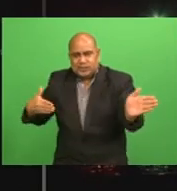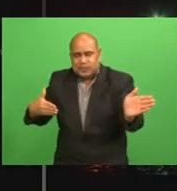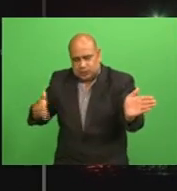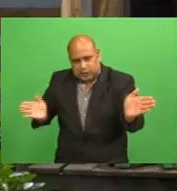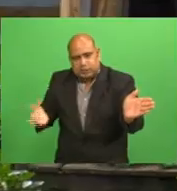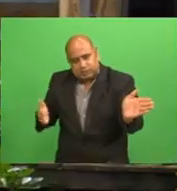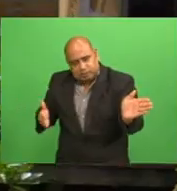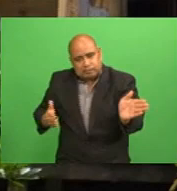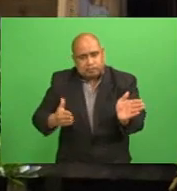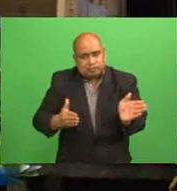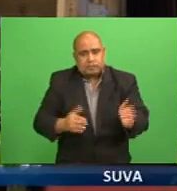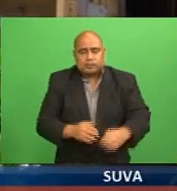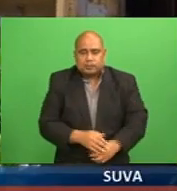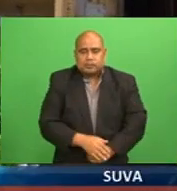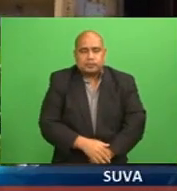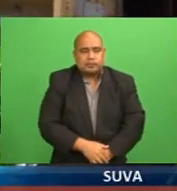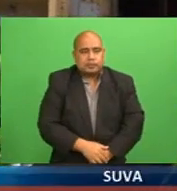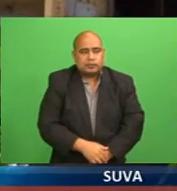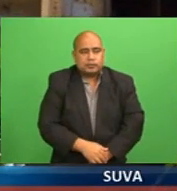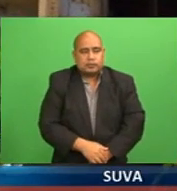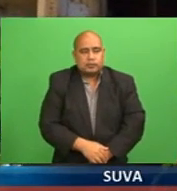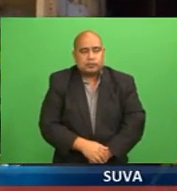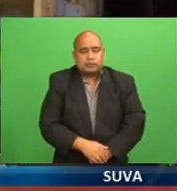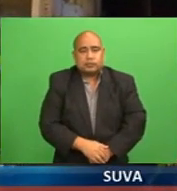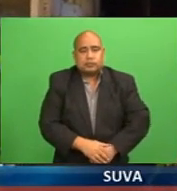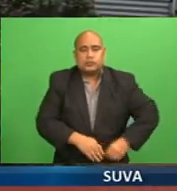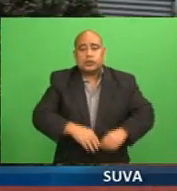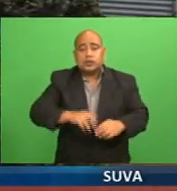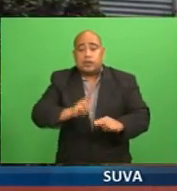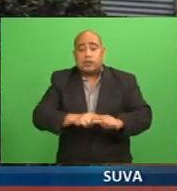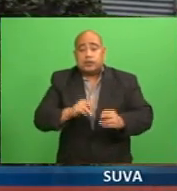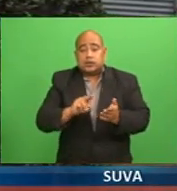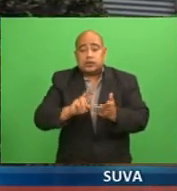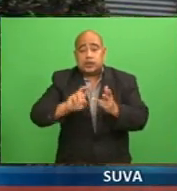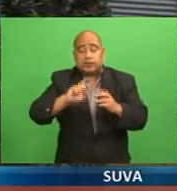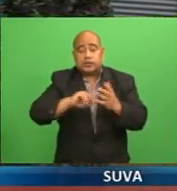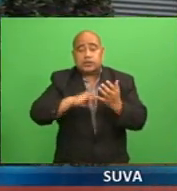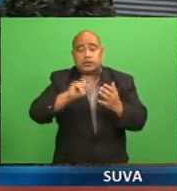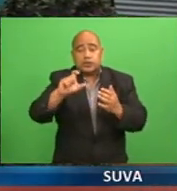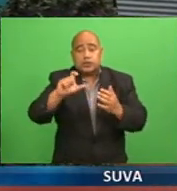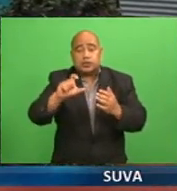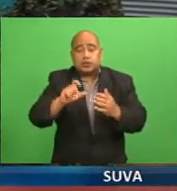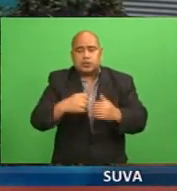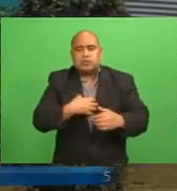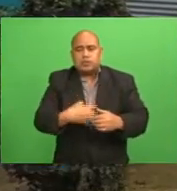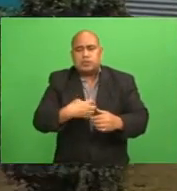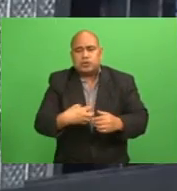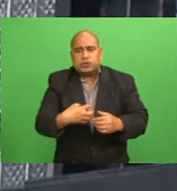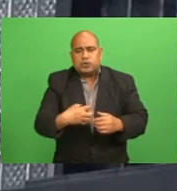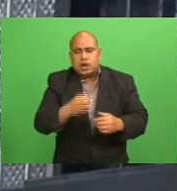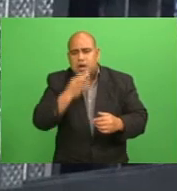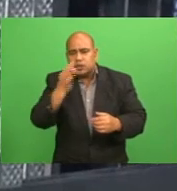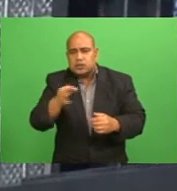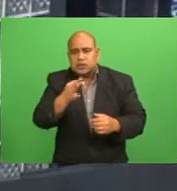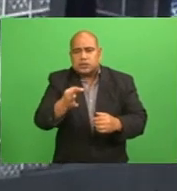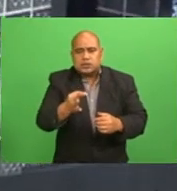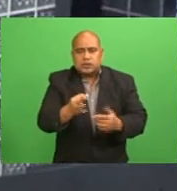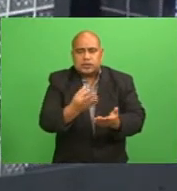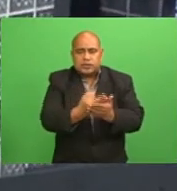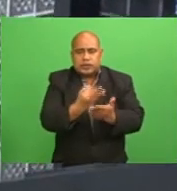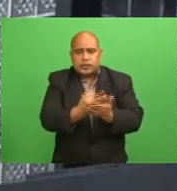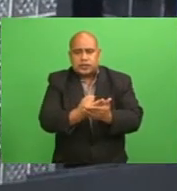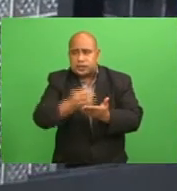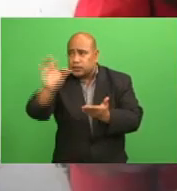reports. FCOS has requested for more funding for social welfare assistance in its budget submission for